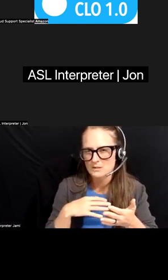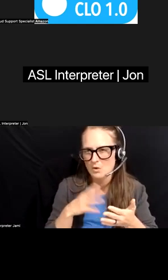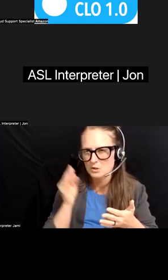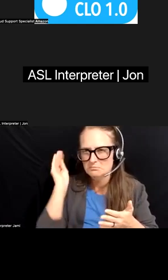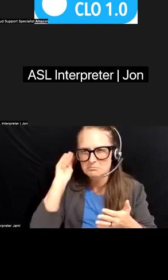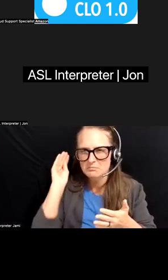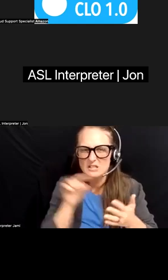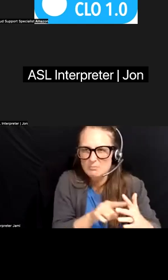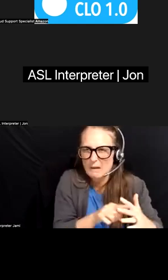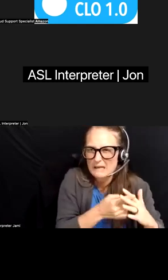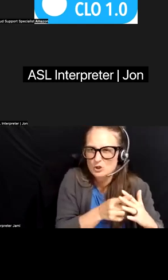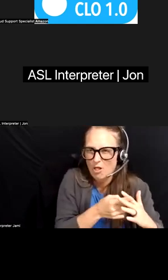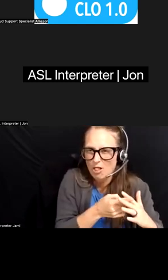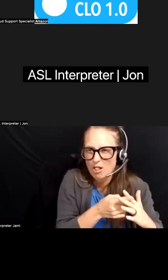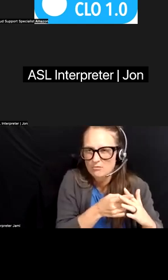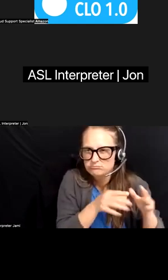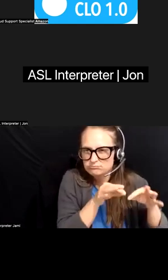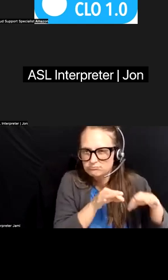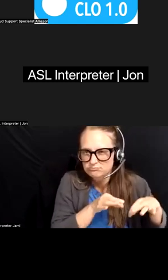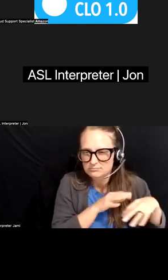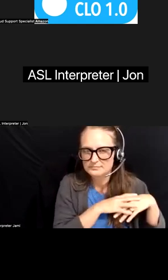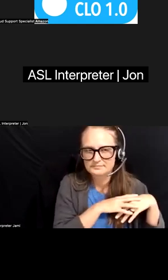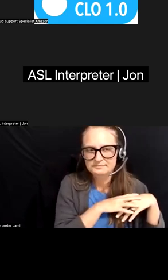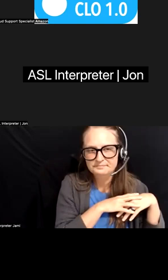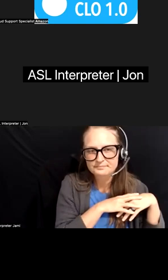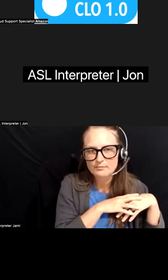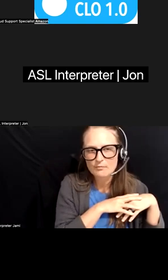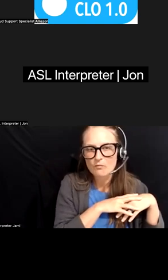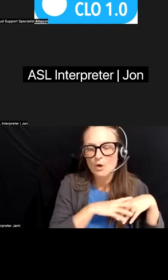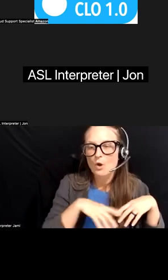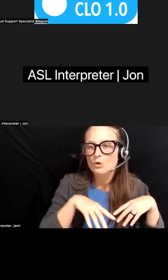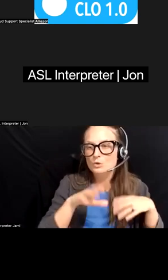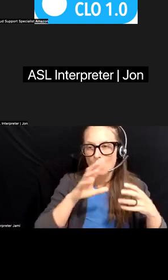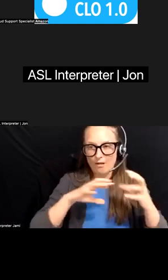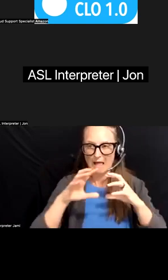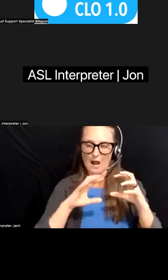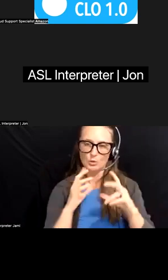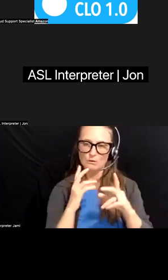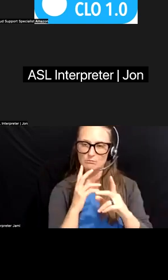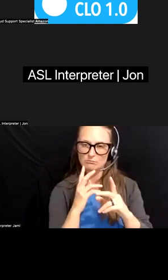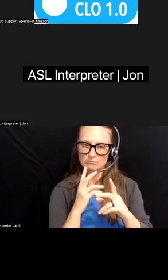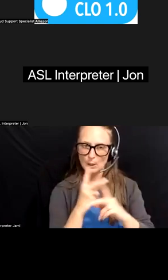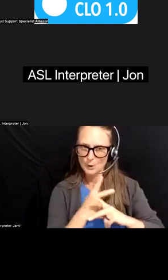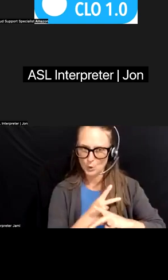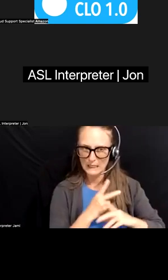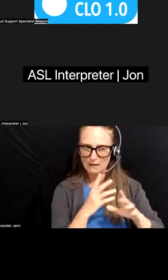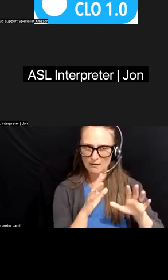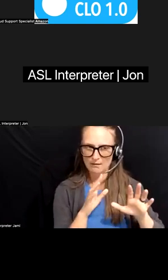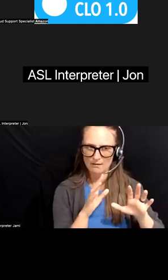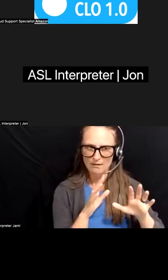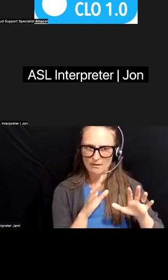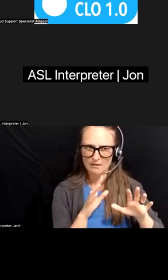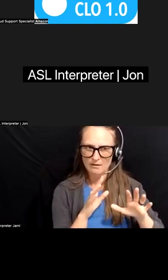to it. Now, cloud computing is also based on